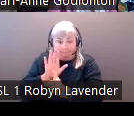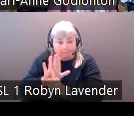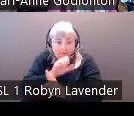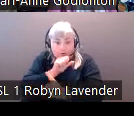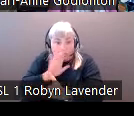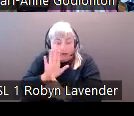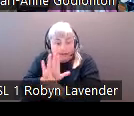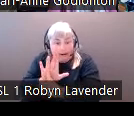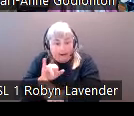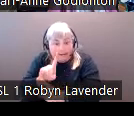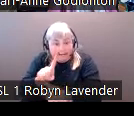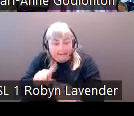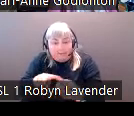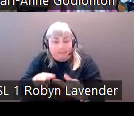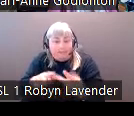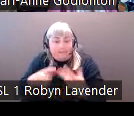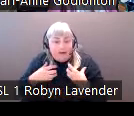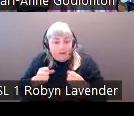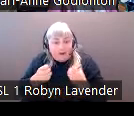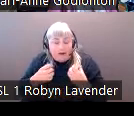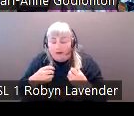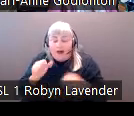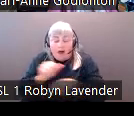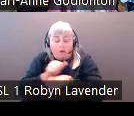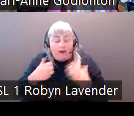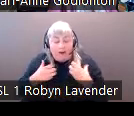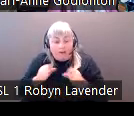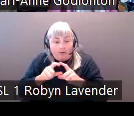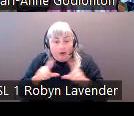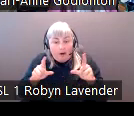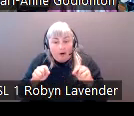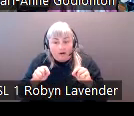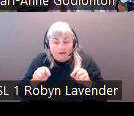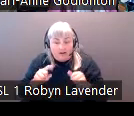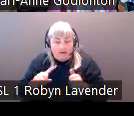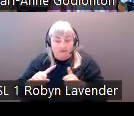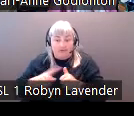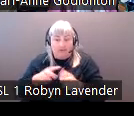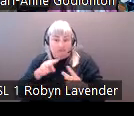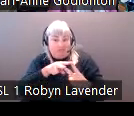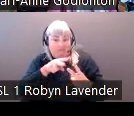card, before we can even look at housing options to fill out the forms